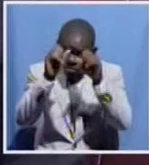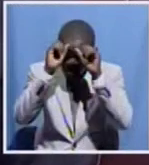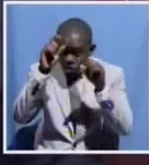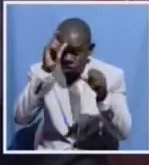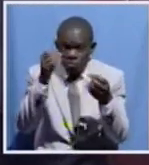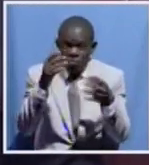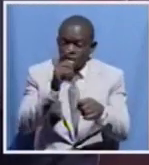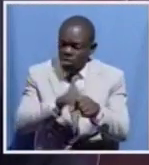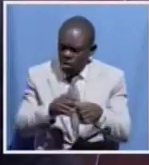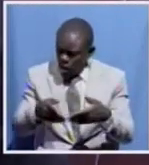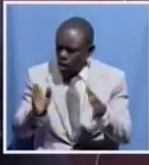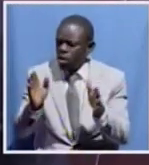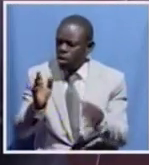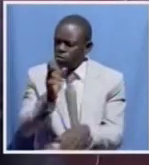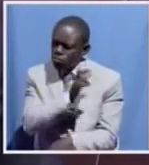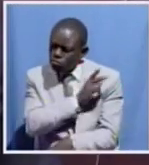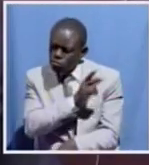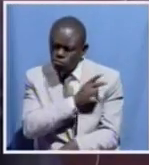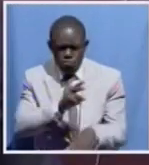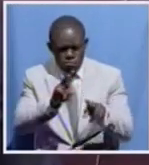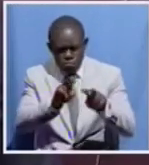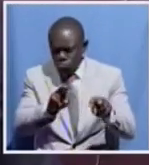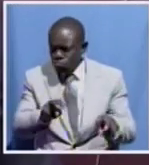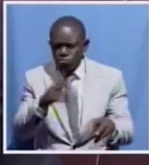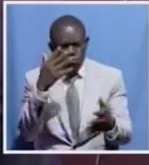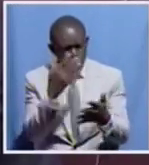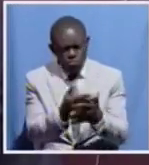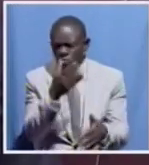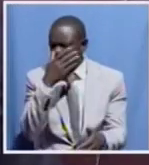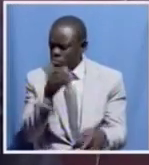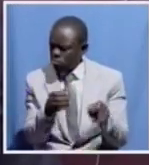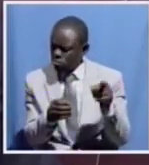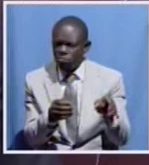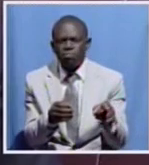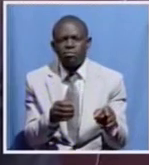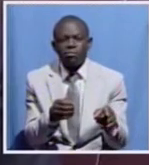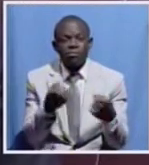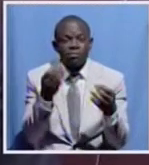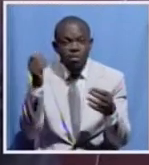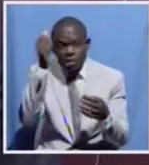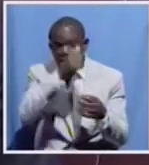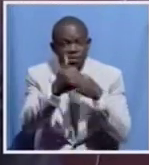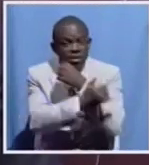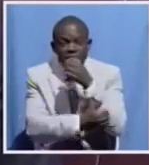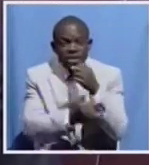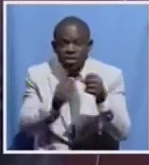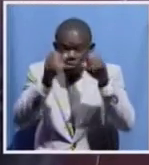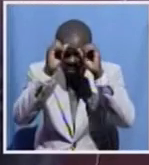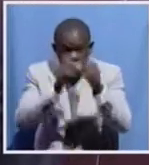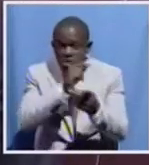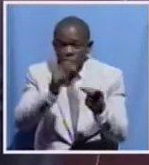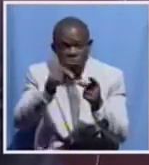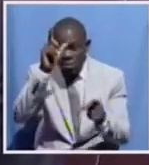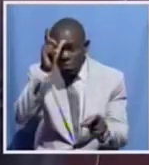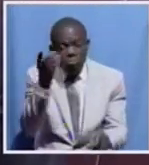This has not been seen in many African countries, but in such a short time that he's been around, there has